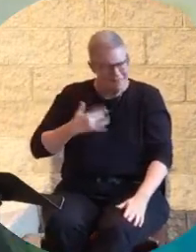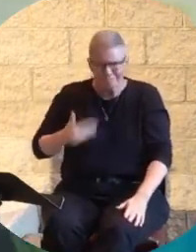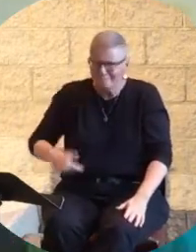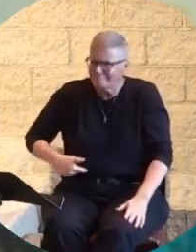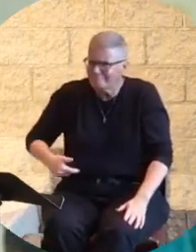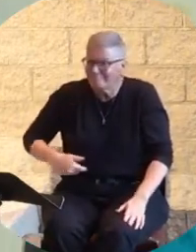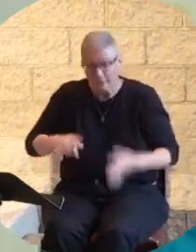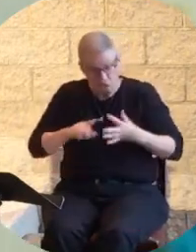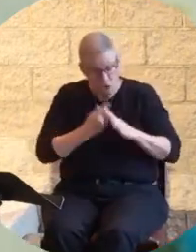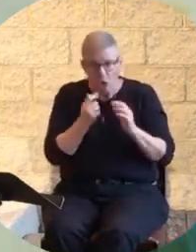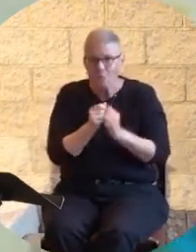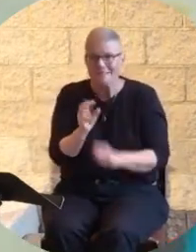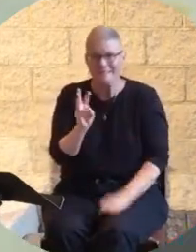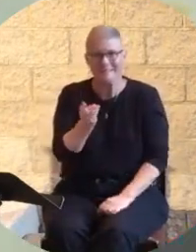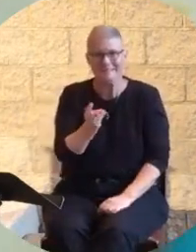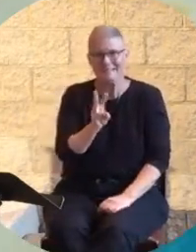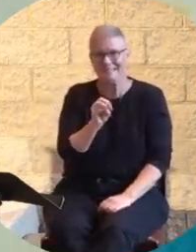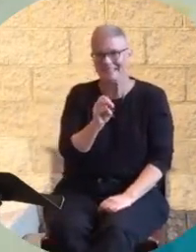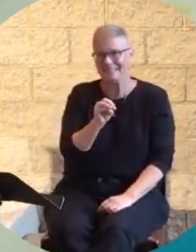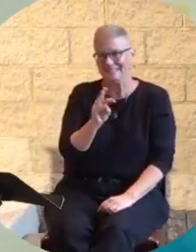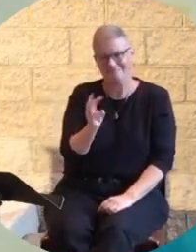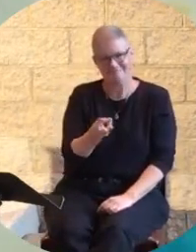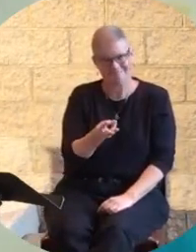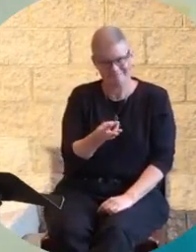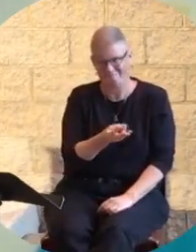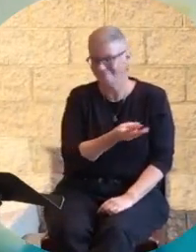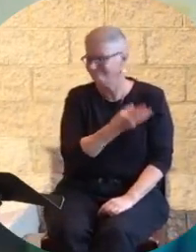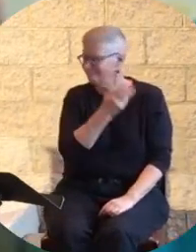got to start with the 60s.